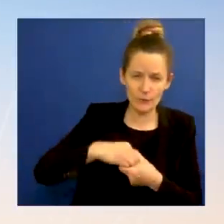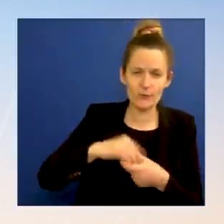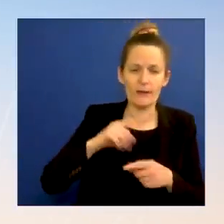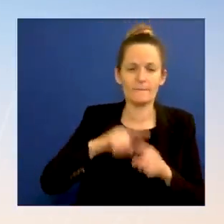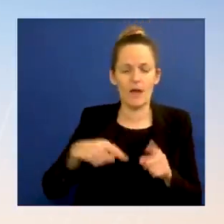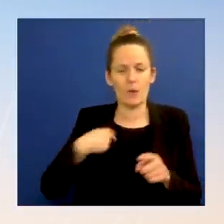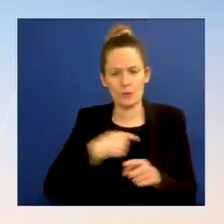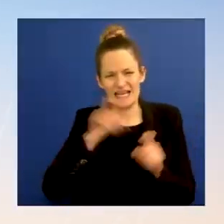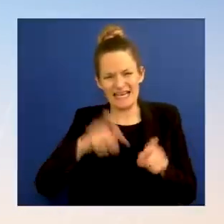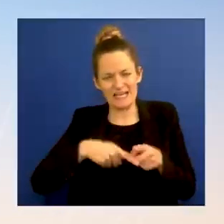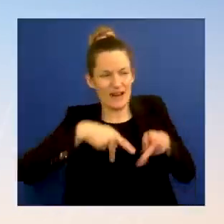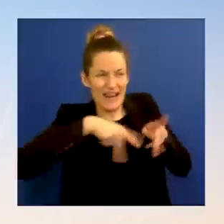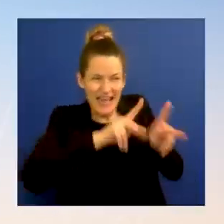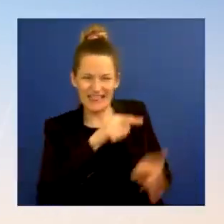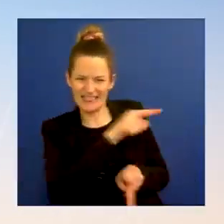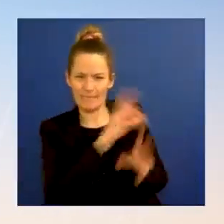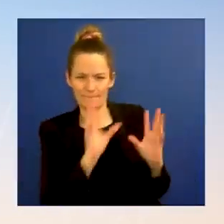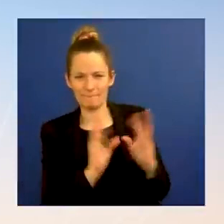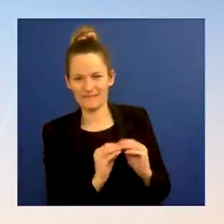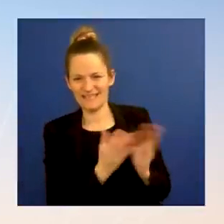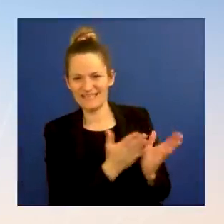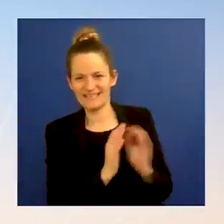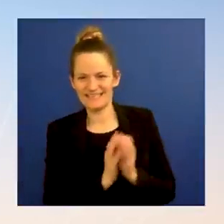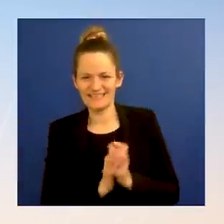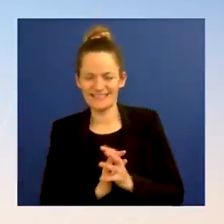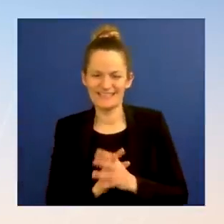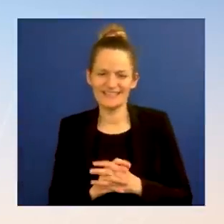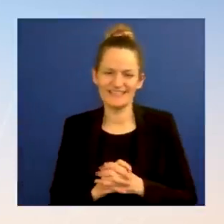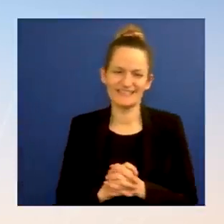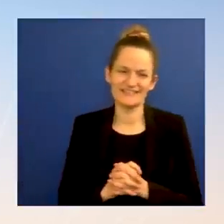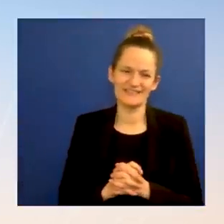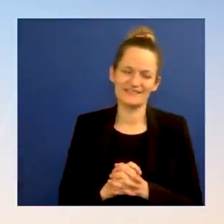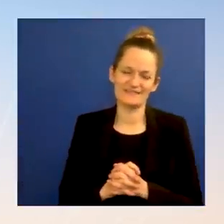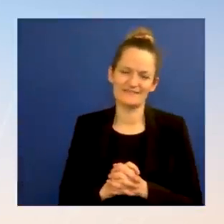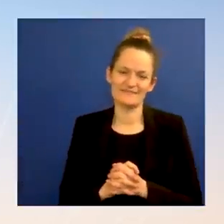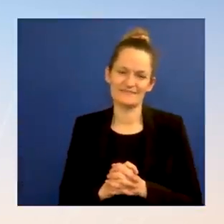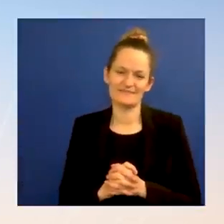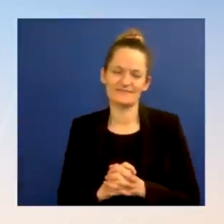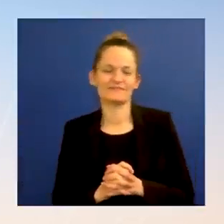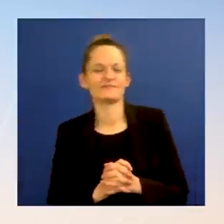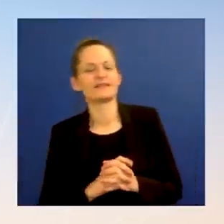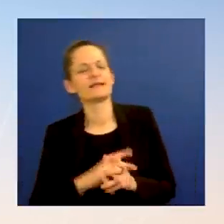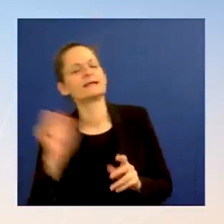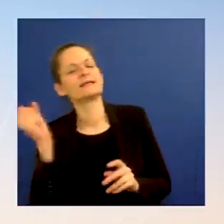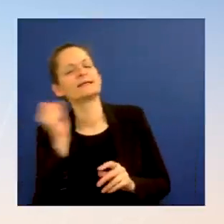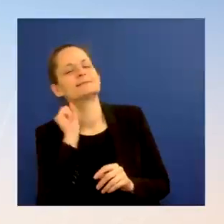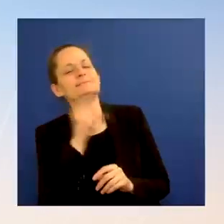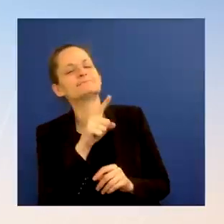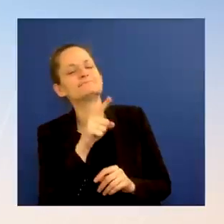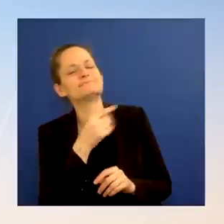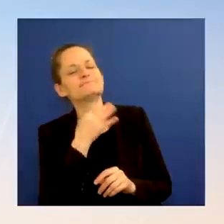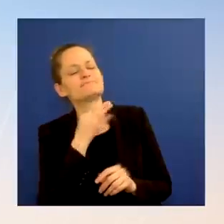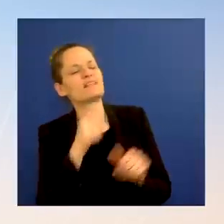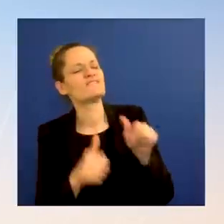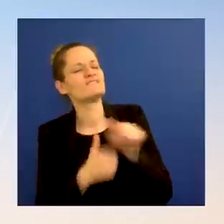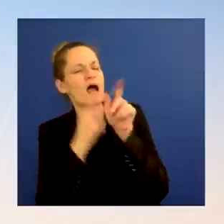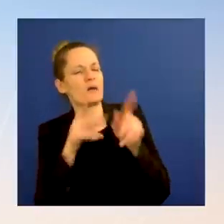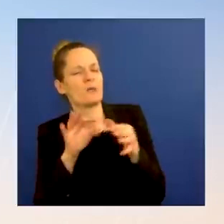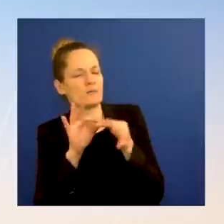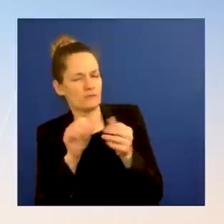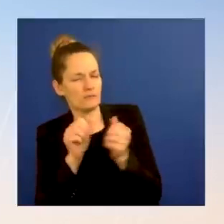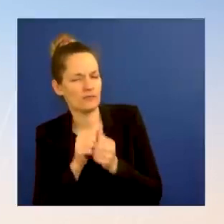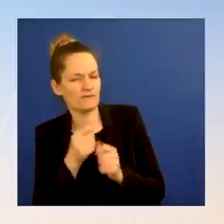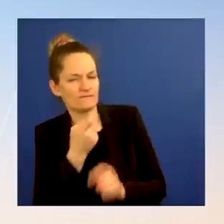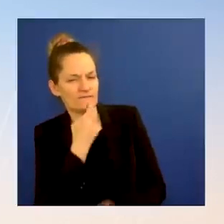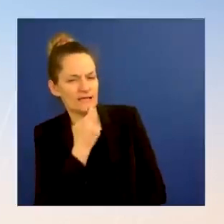it concludes. Go ahead, David. Just following on the Finland thing briefly before I answer my question, I think the phrase is a major